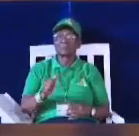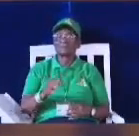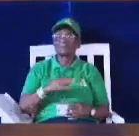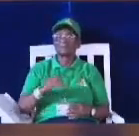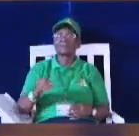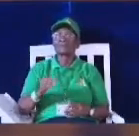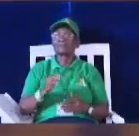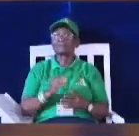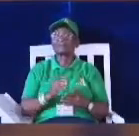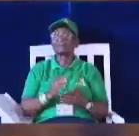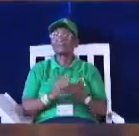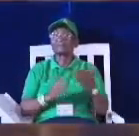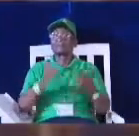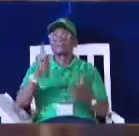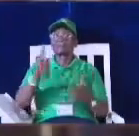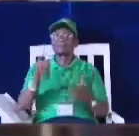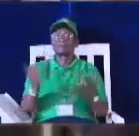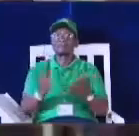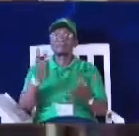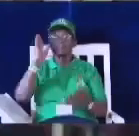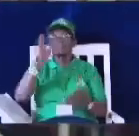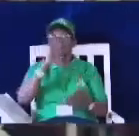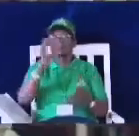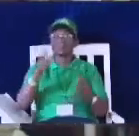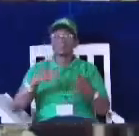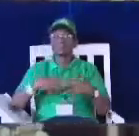someone shall be healed.